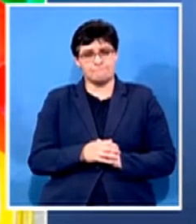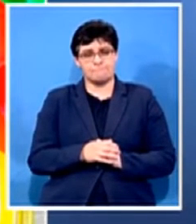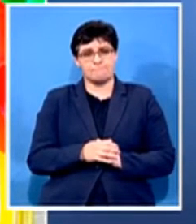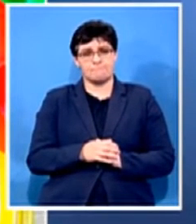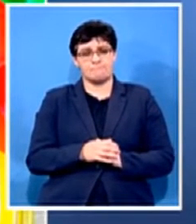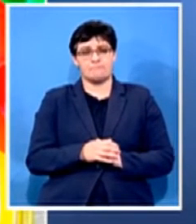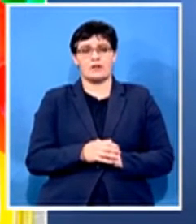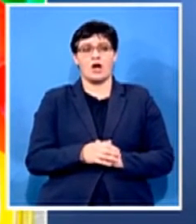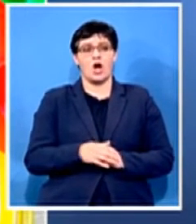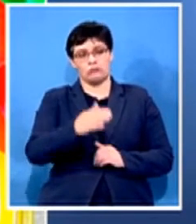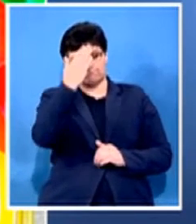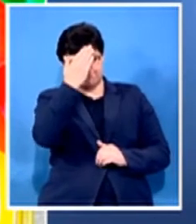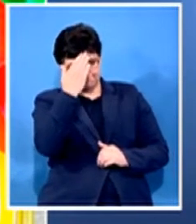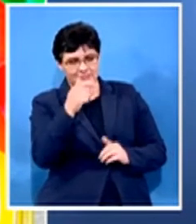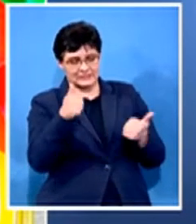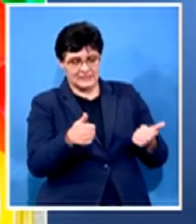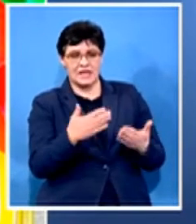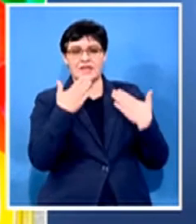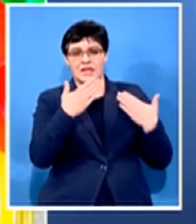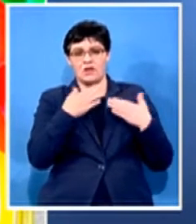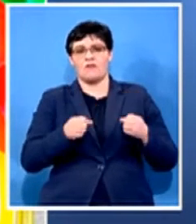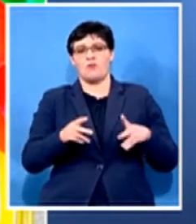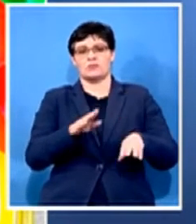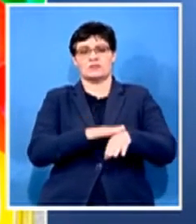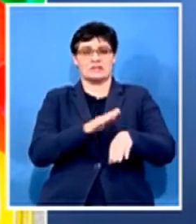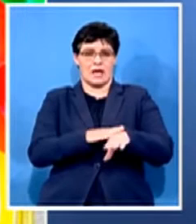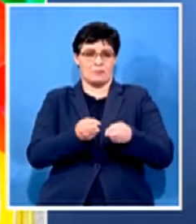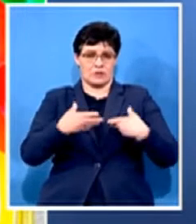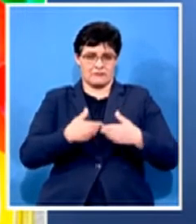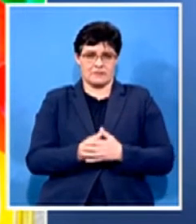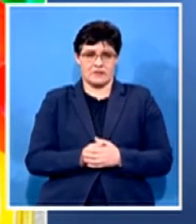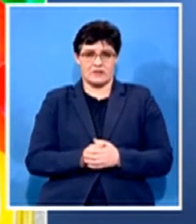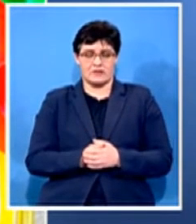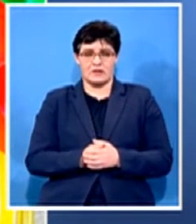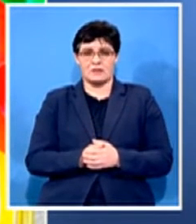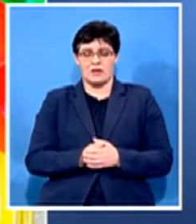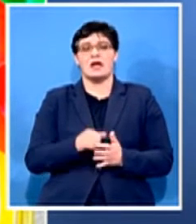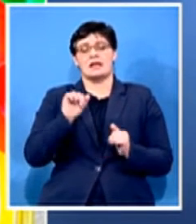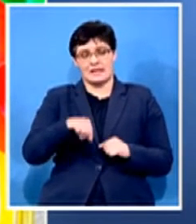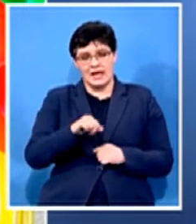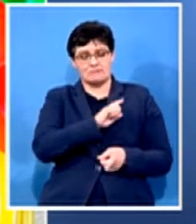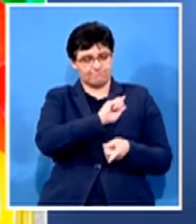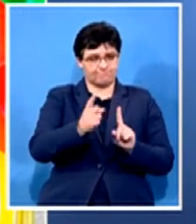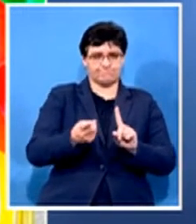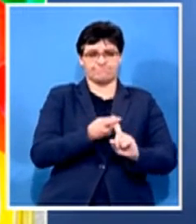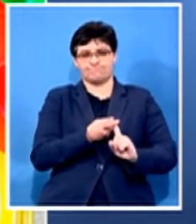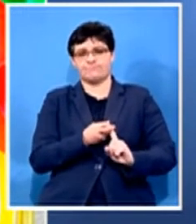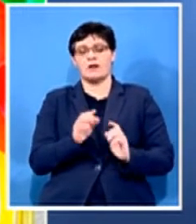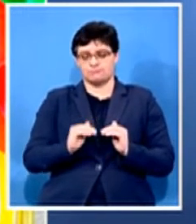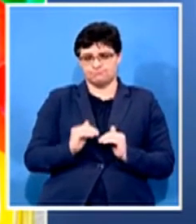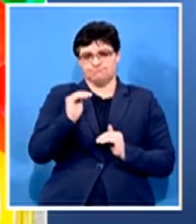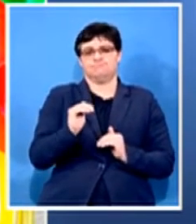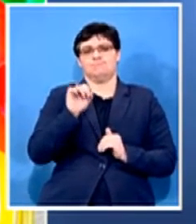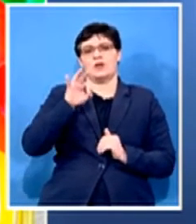much for the time that you've given us. The death toll in that horror crash has now climbed to 13.